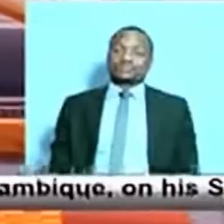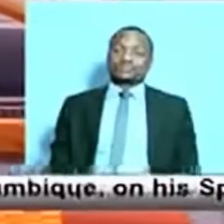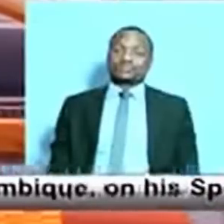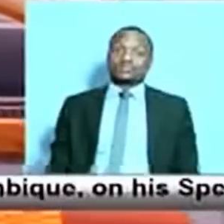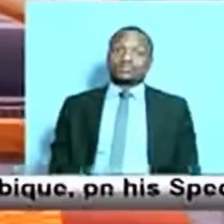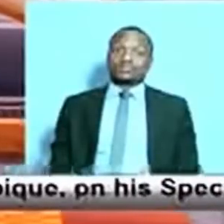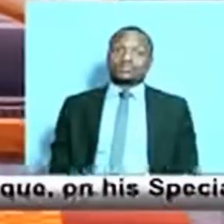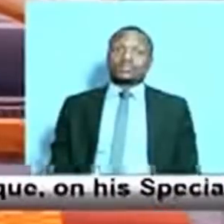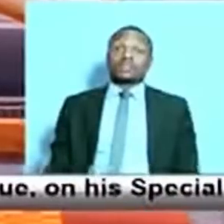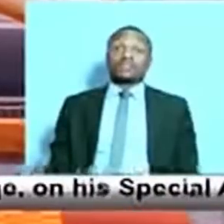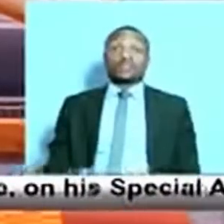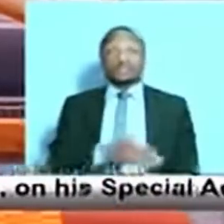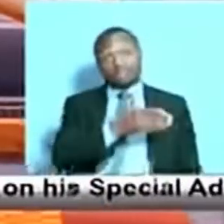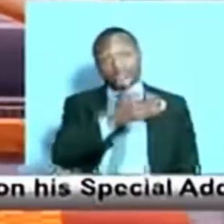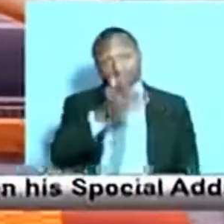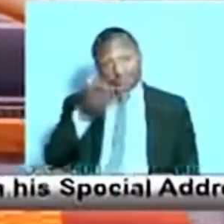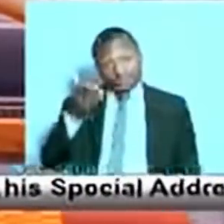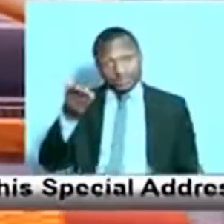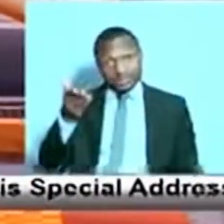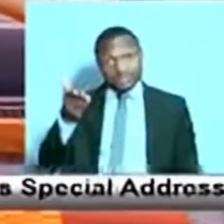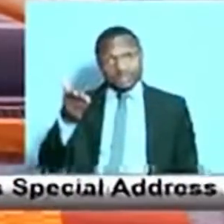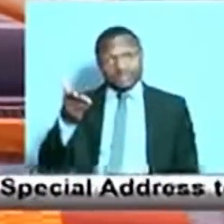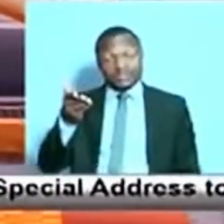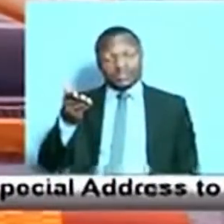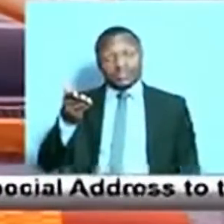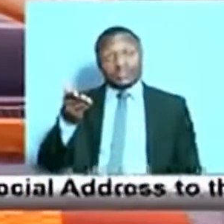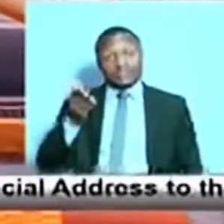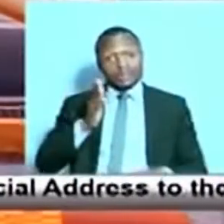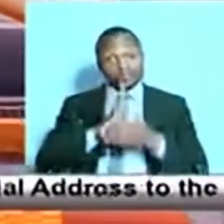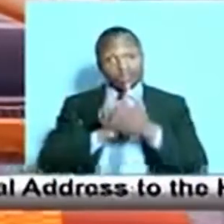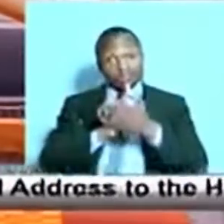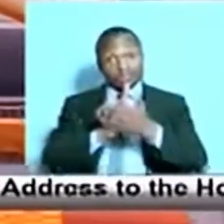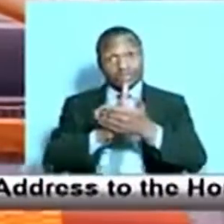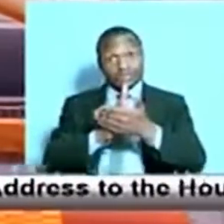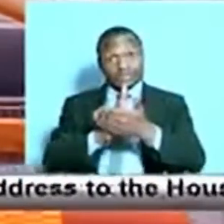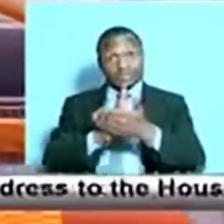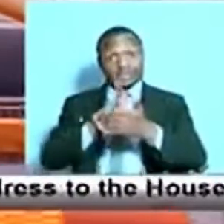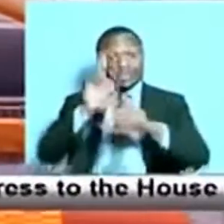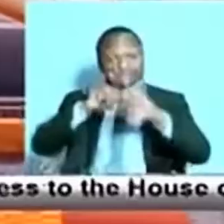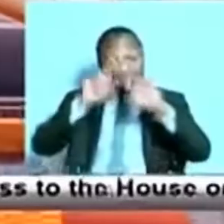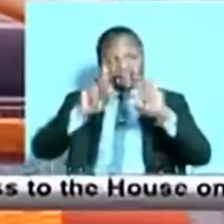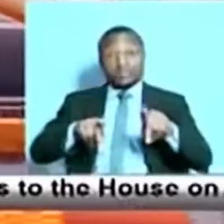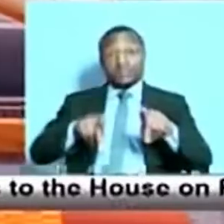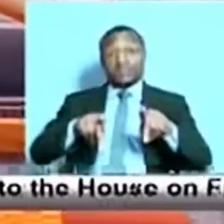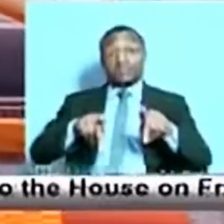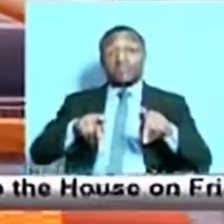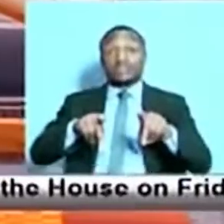There was a directive from the Chair or the Speaker.